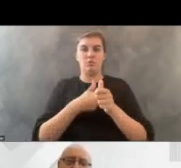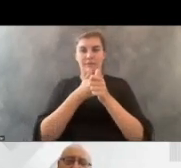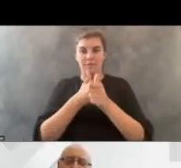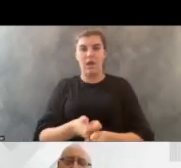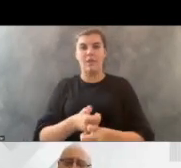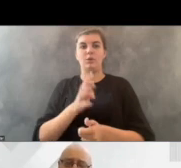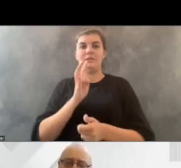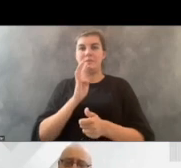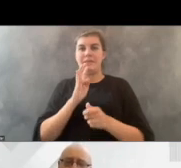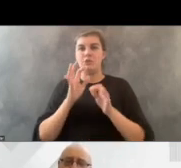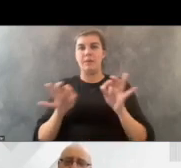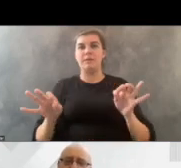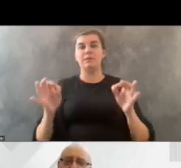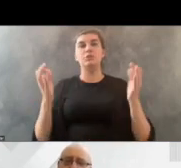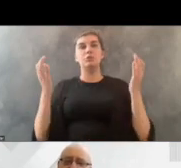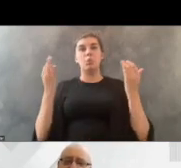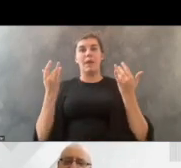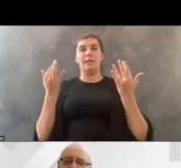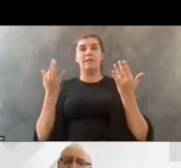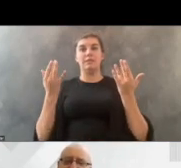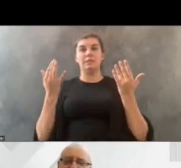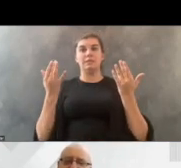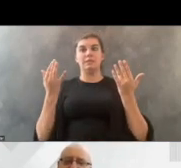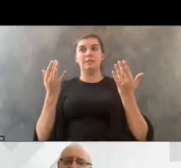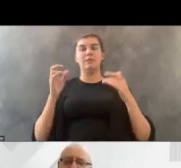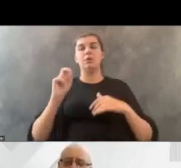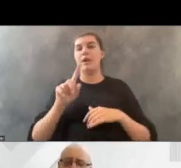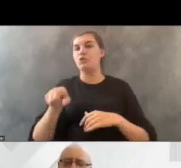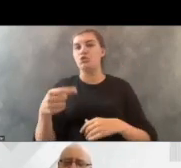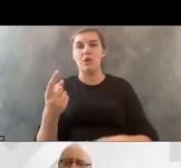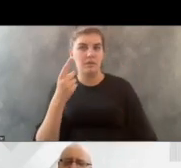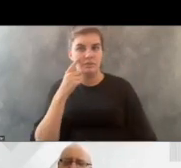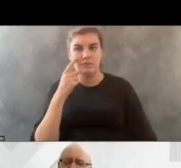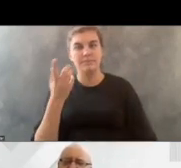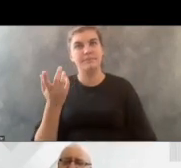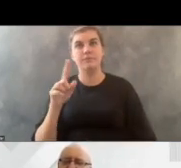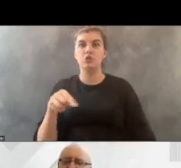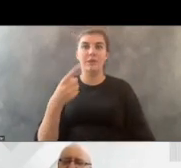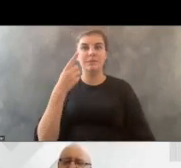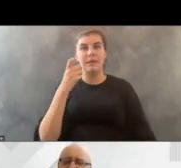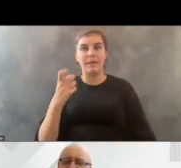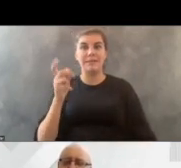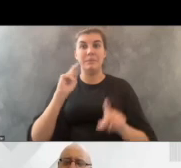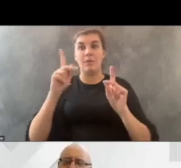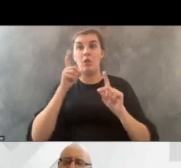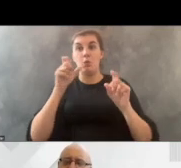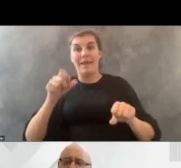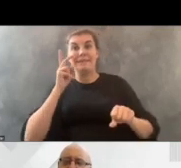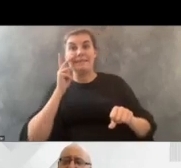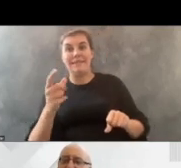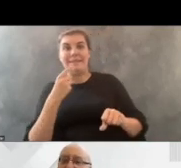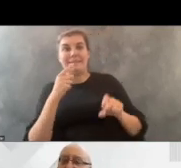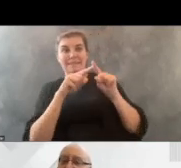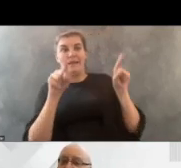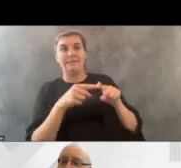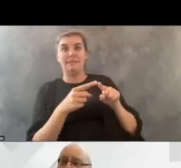your options if you're doing audible beaconing. Again, audible beaconing is merely an option and